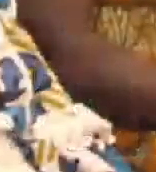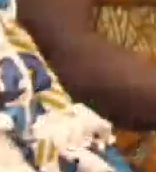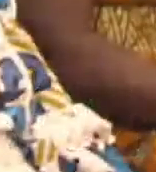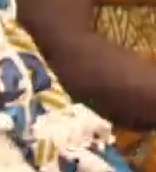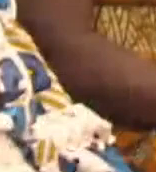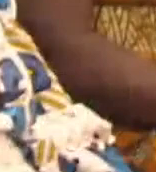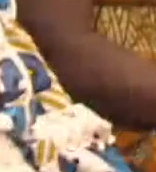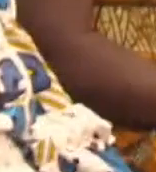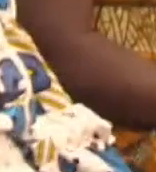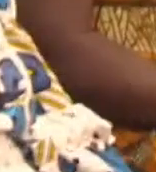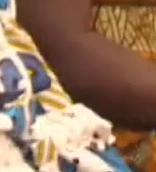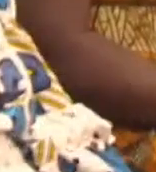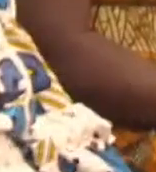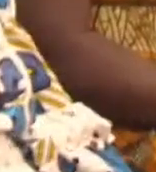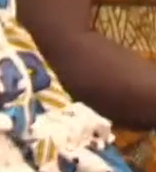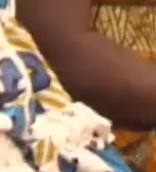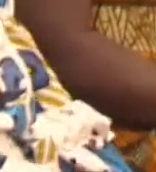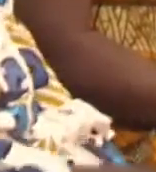course, you don't face the devil